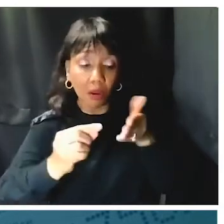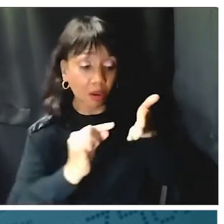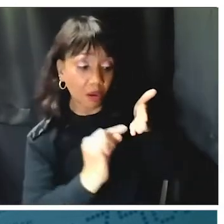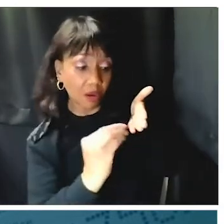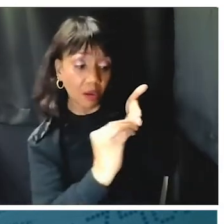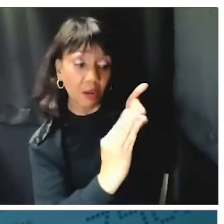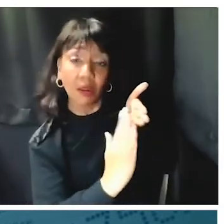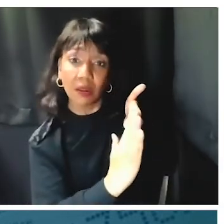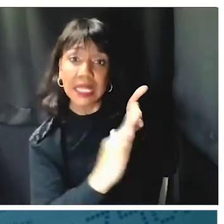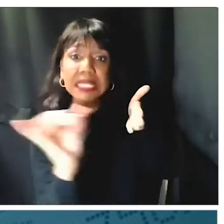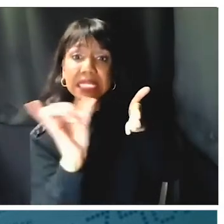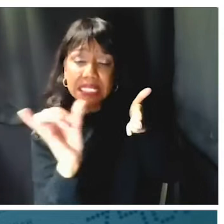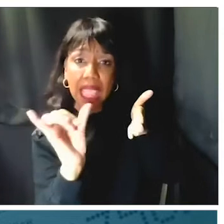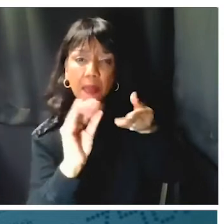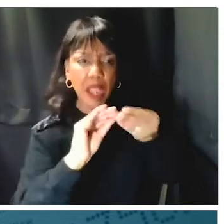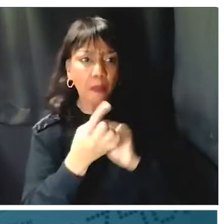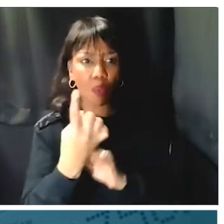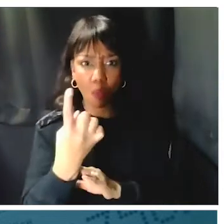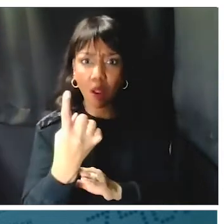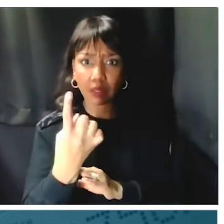amount printed on the money order are the same.